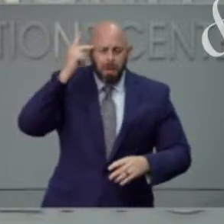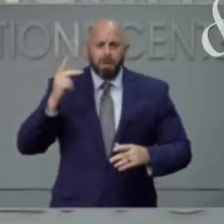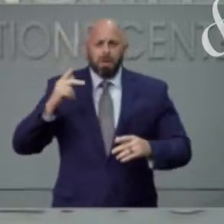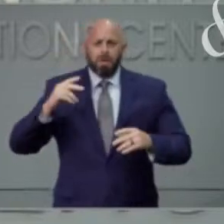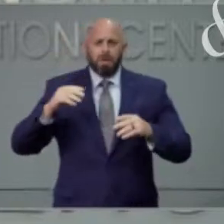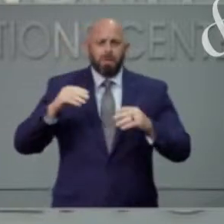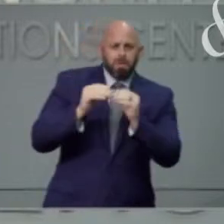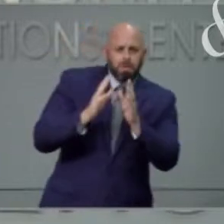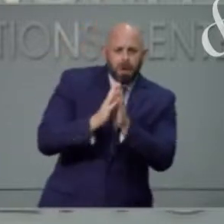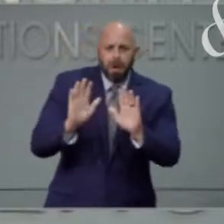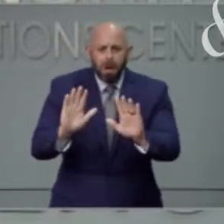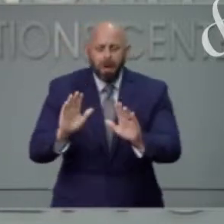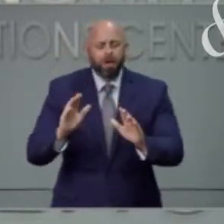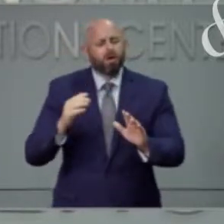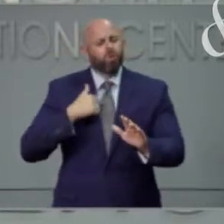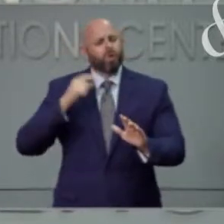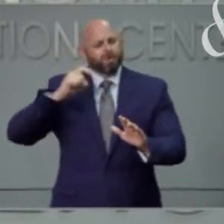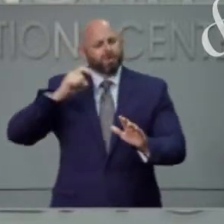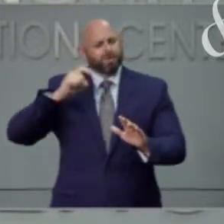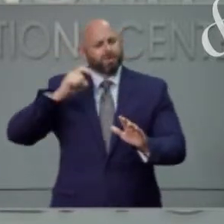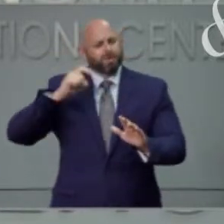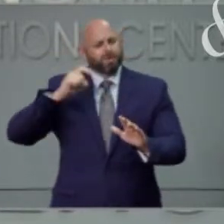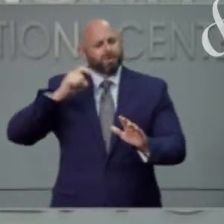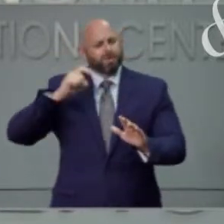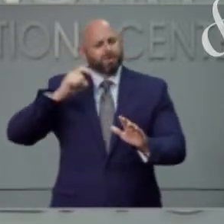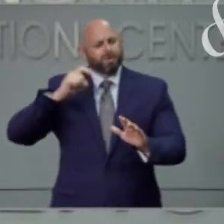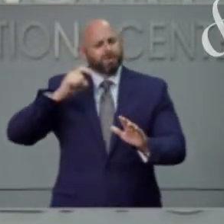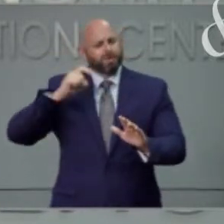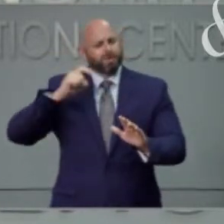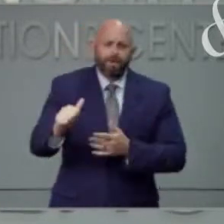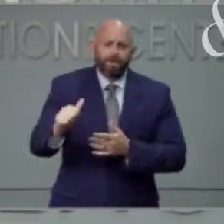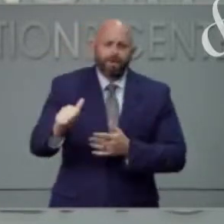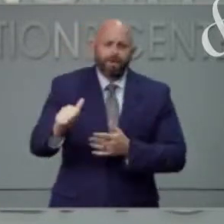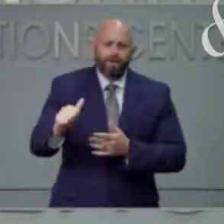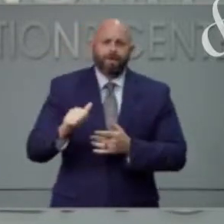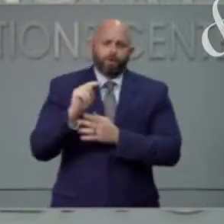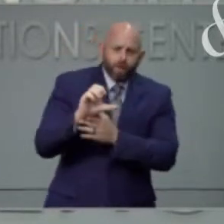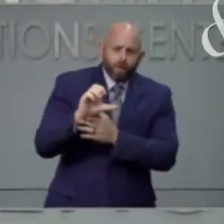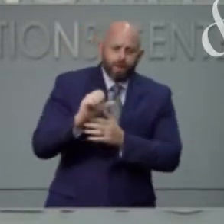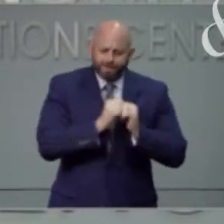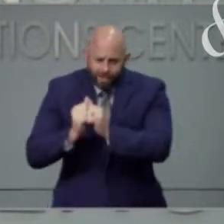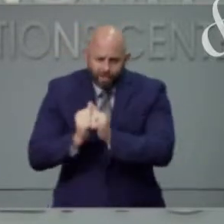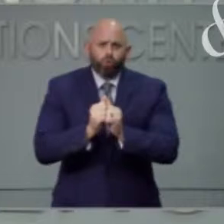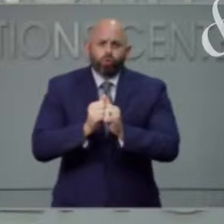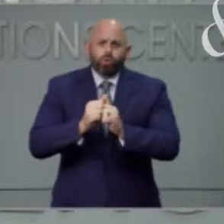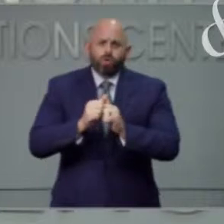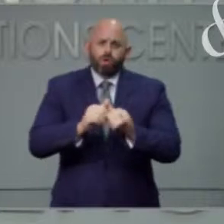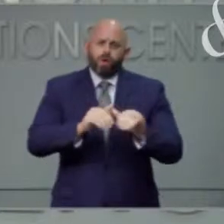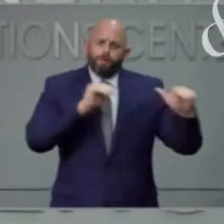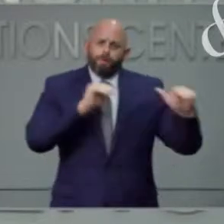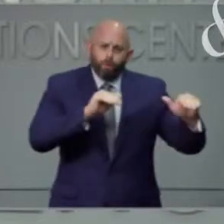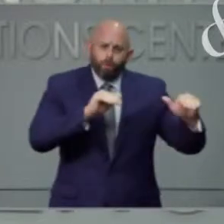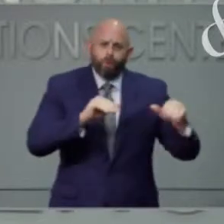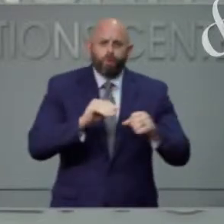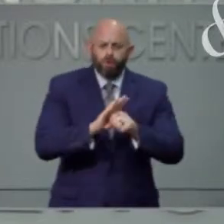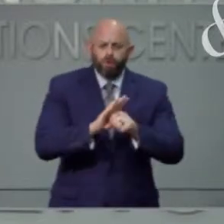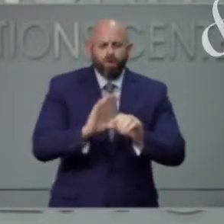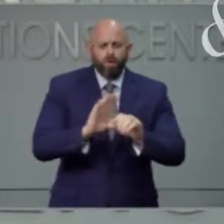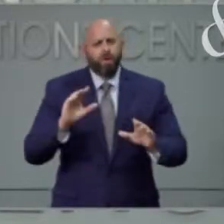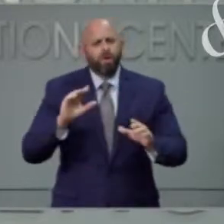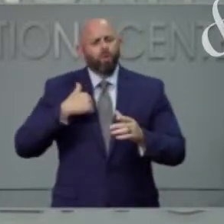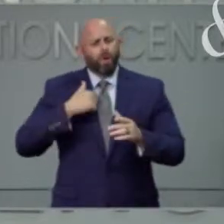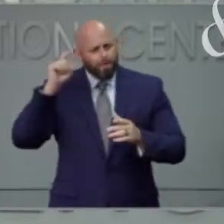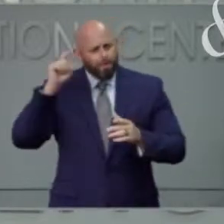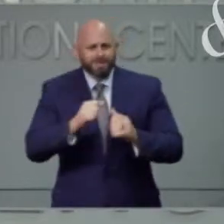a state and as a country to this virus. This thing is not over, and we have a